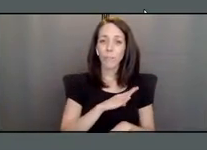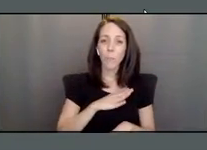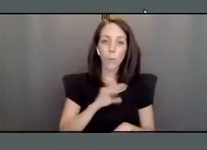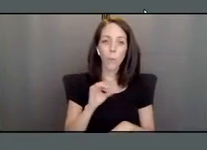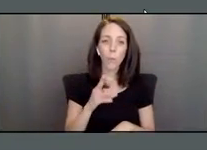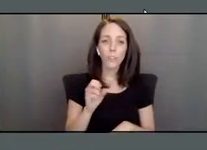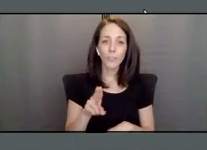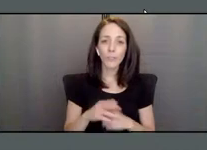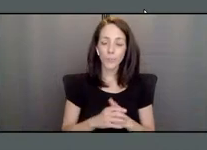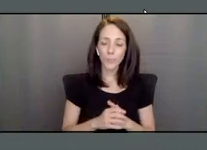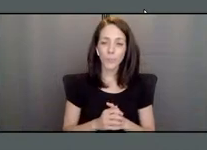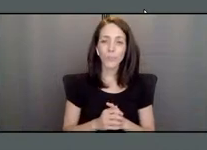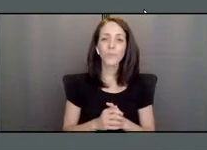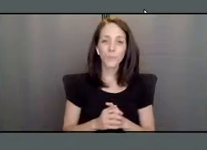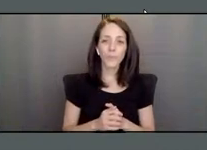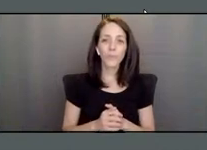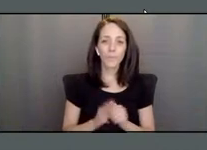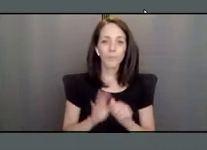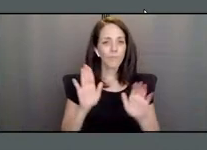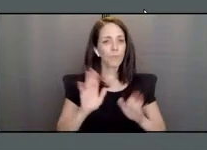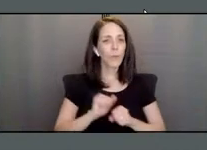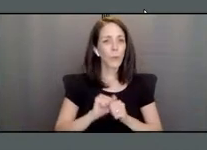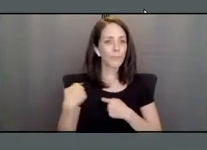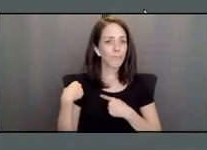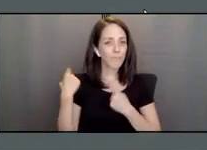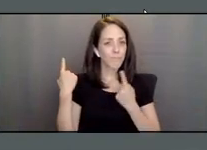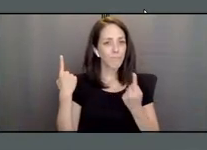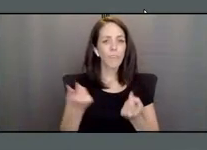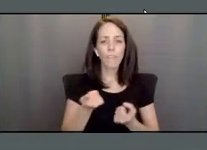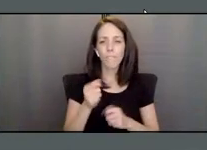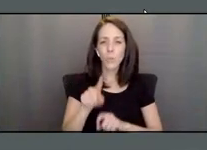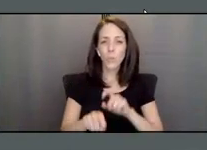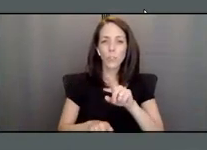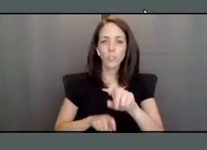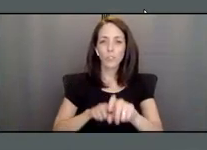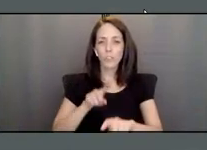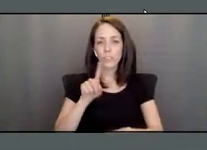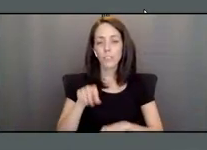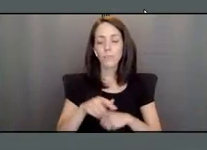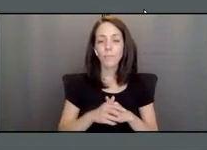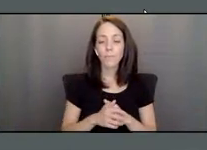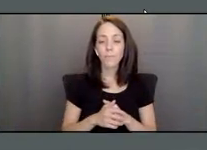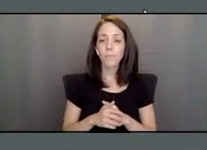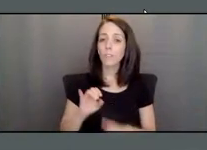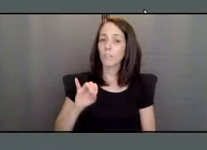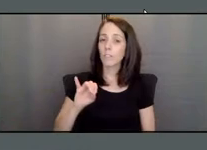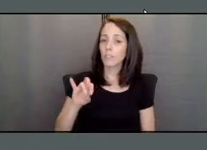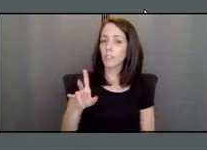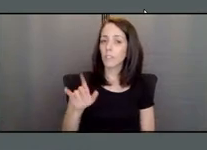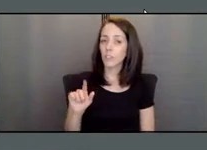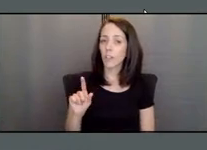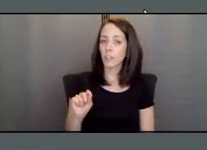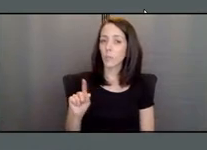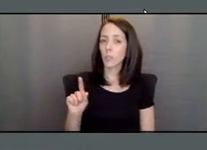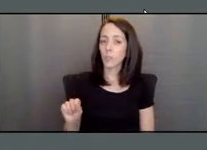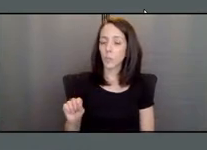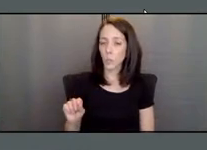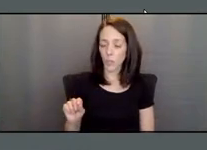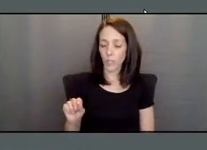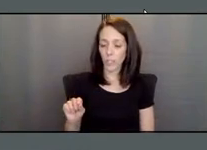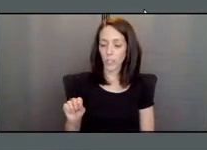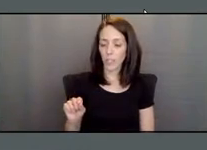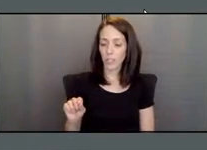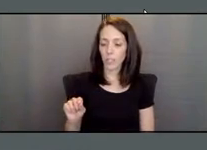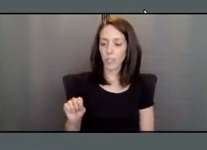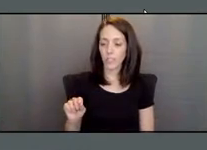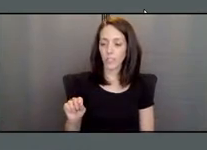far. Thank you. A couple of questions. Does the July 2020 statement and